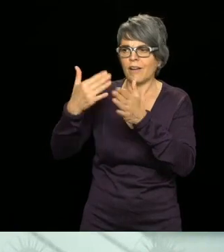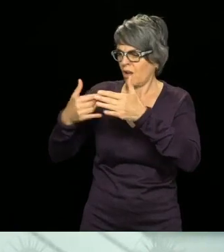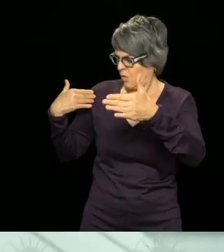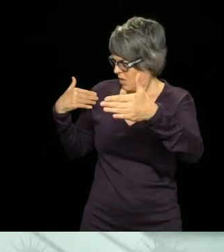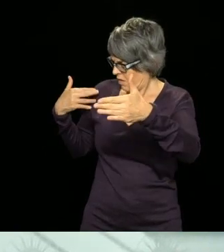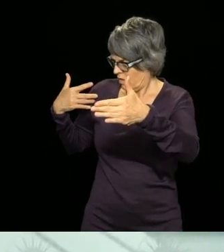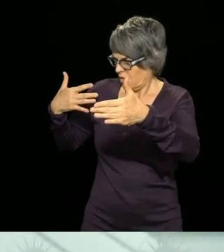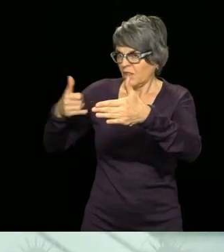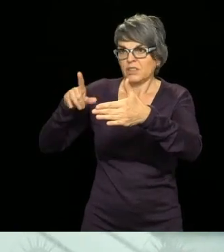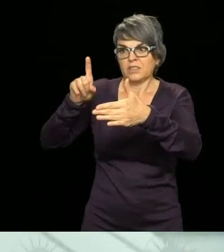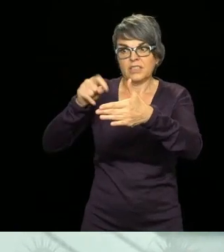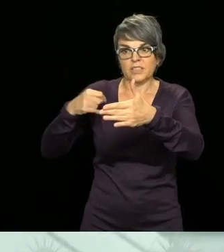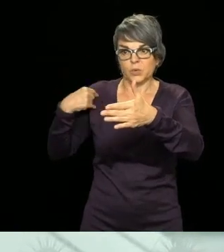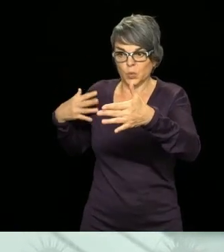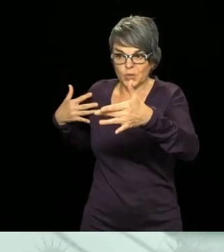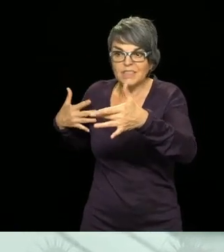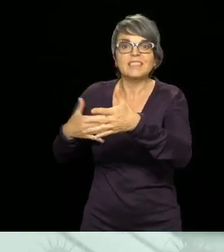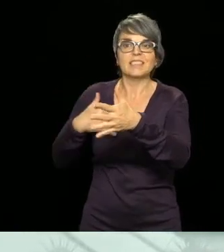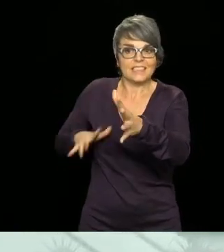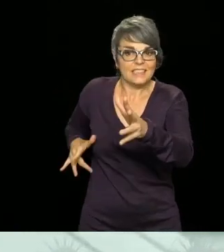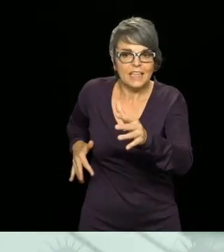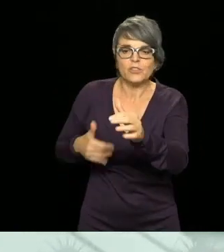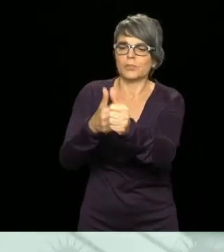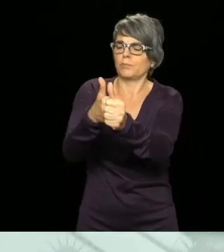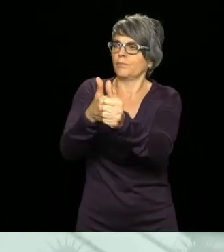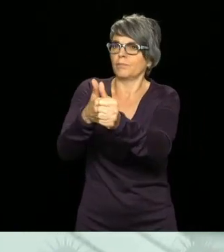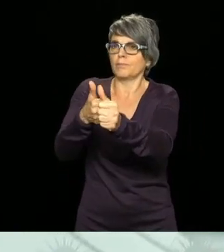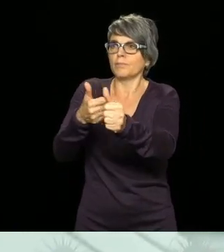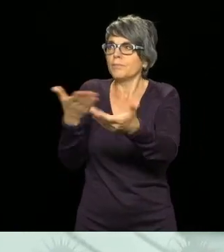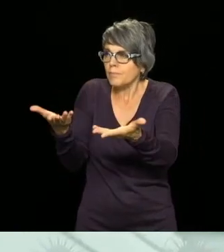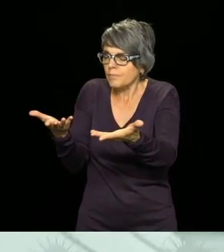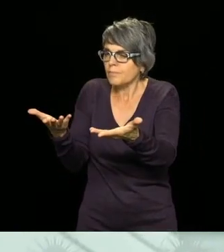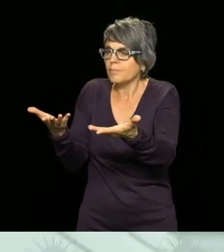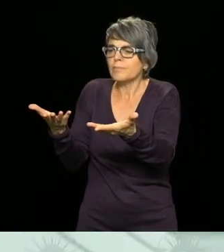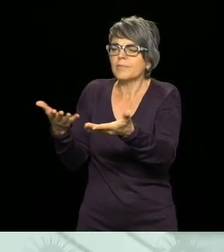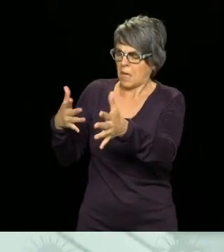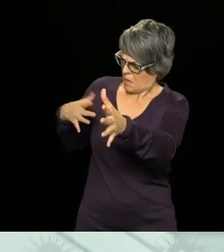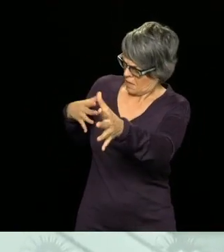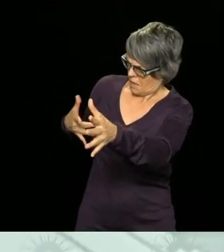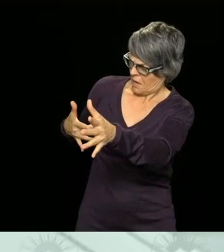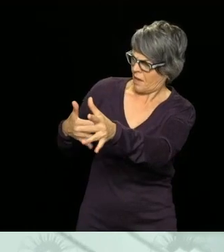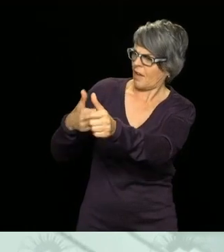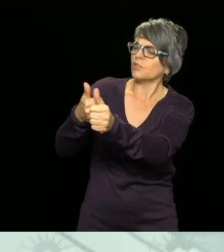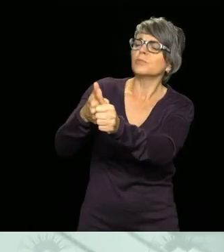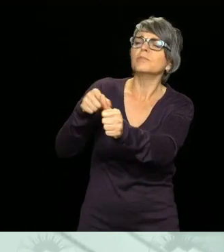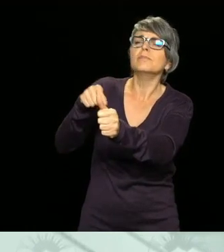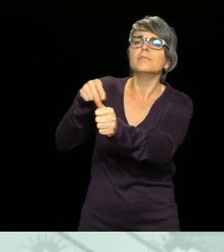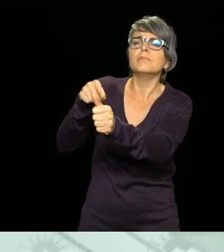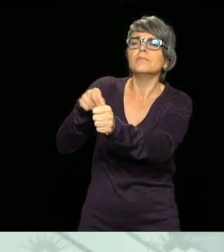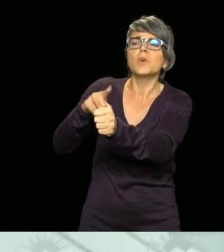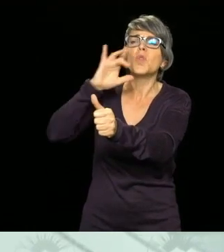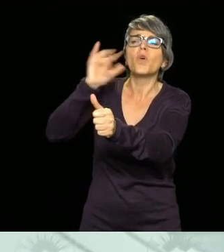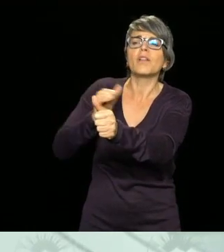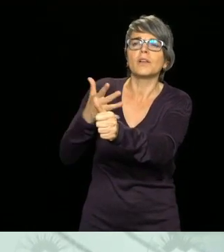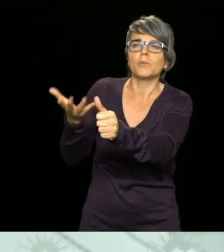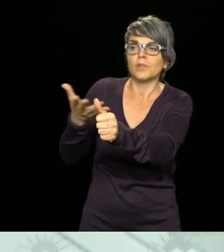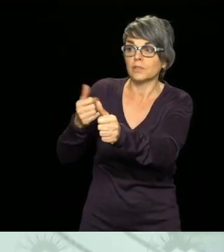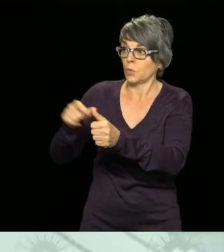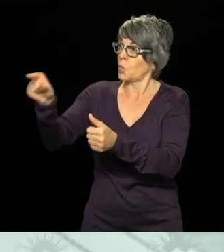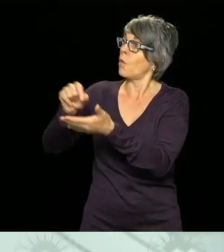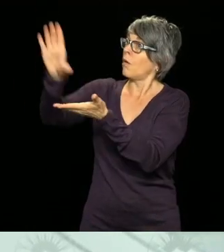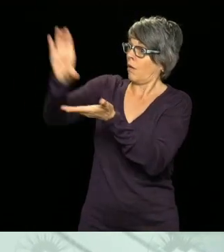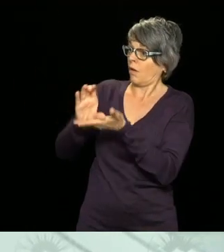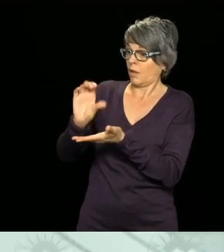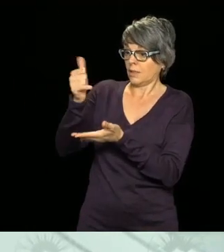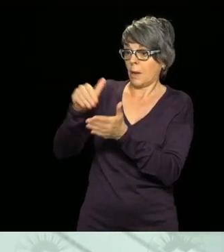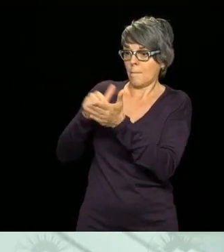it almost 2 decades ago? I'm just wondering how much catch-up is needed and how close this $10 million might bring you to